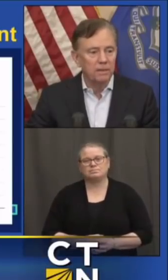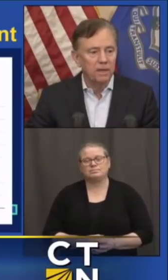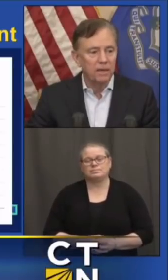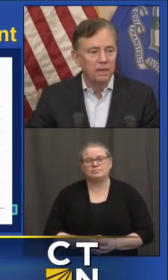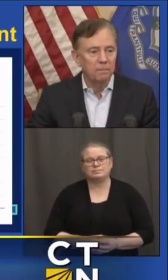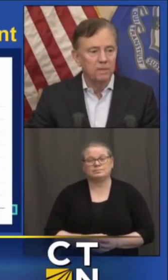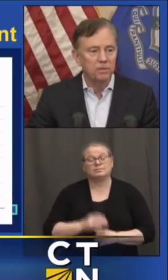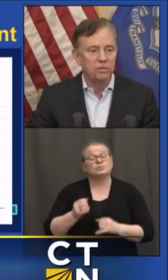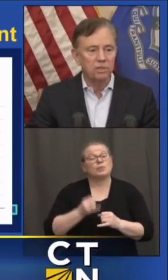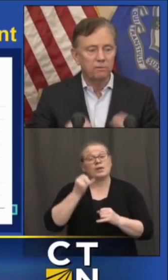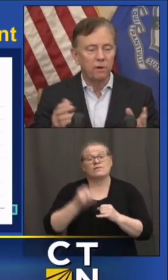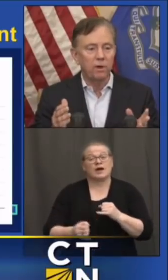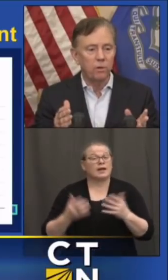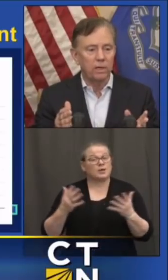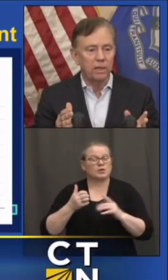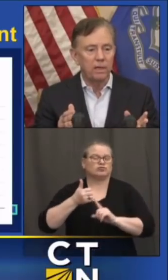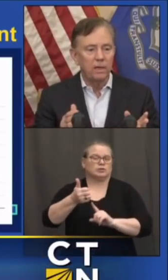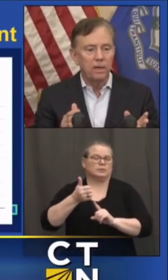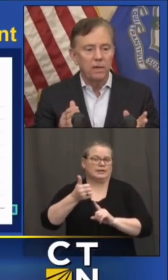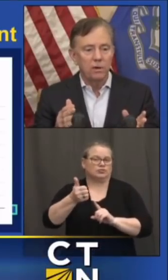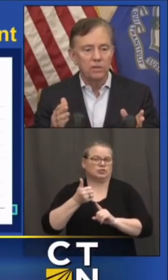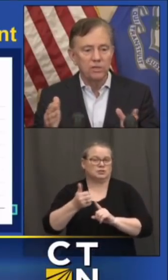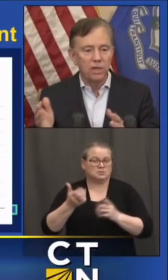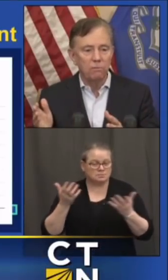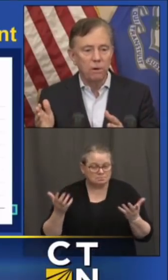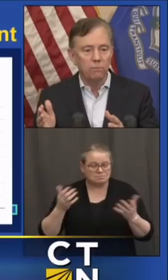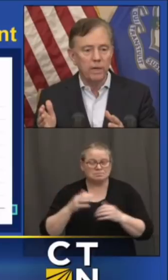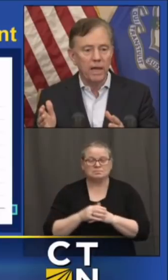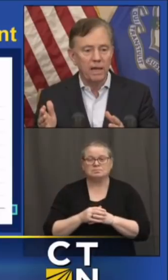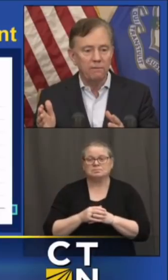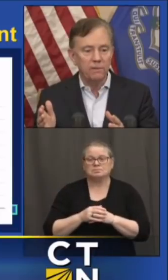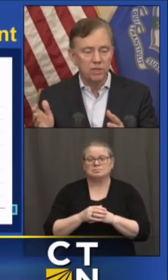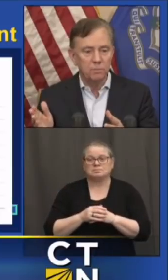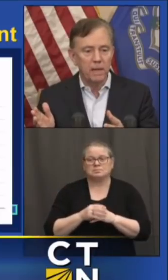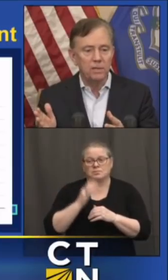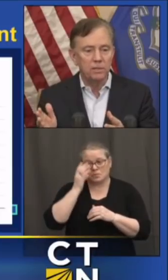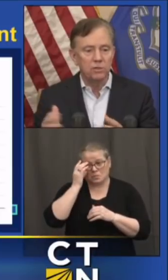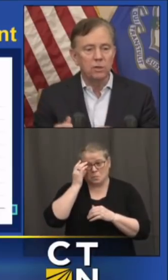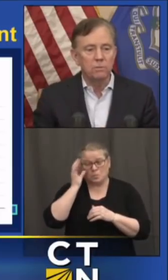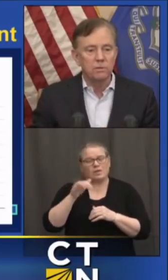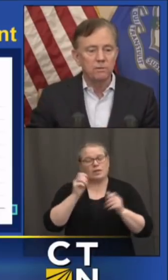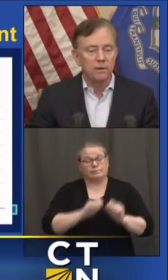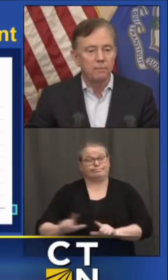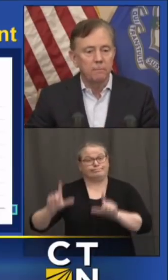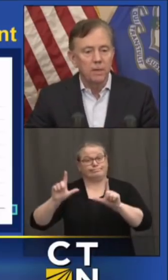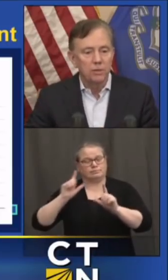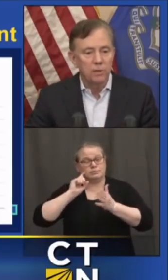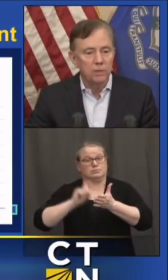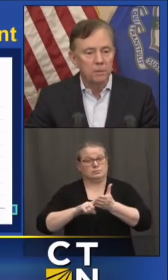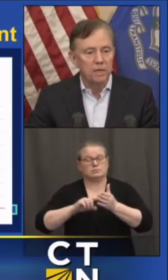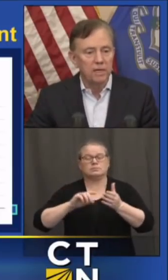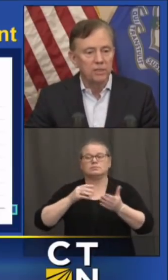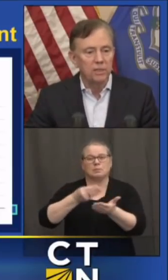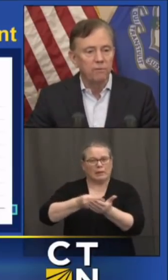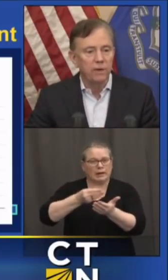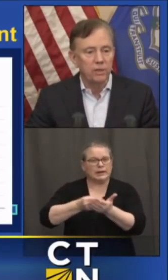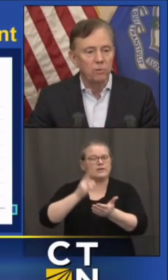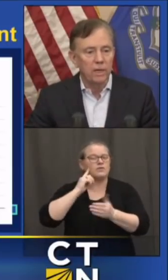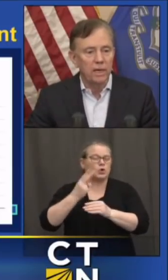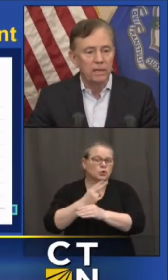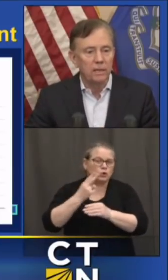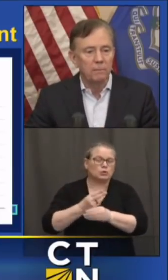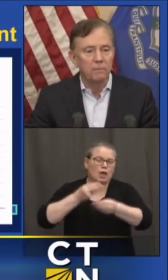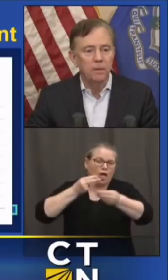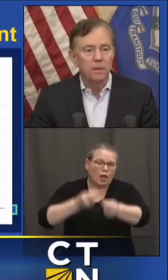transportation. I think this is just very quickly. You can see what we'd have to spend in terms of transportation if we